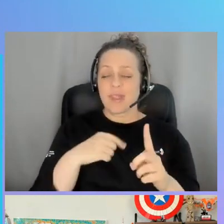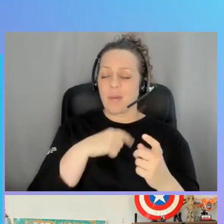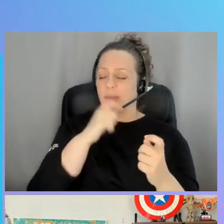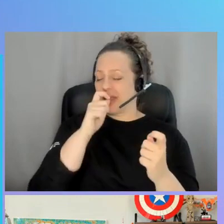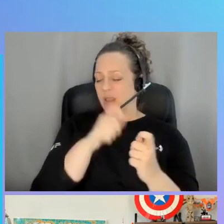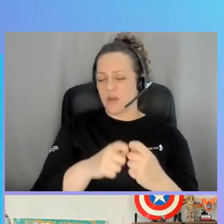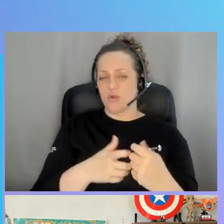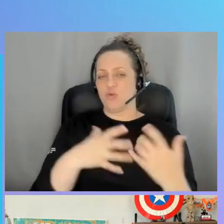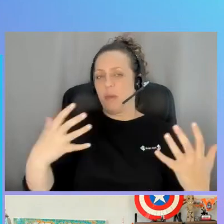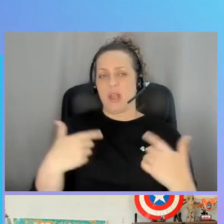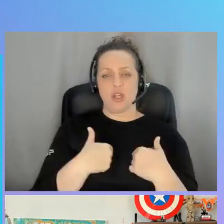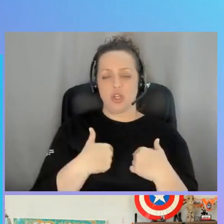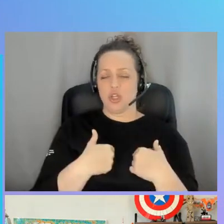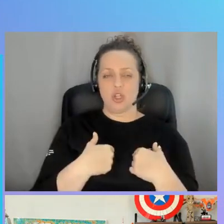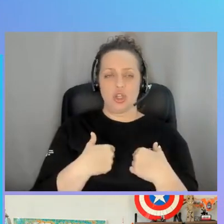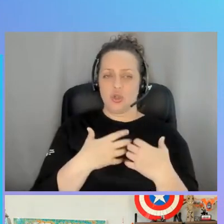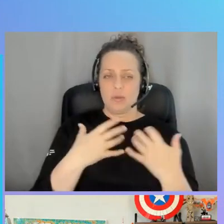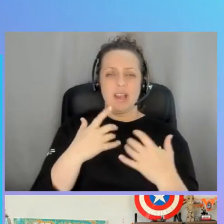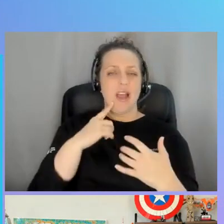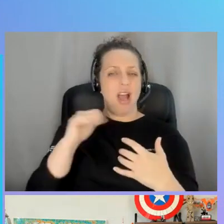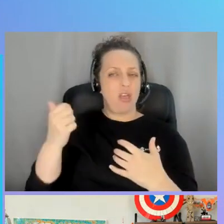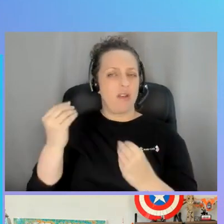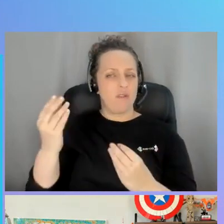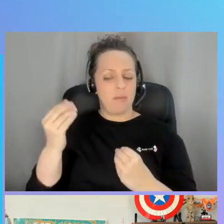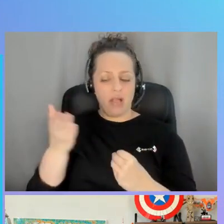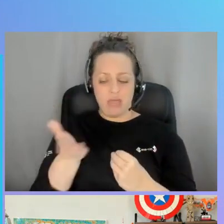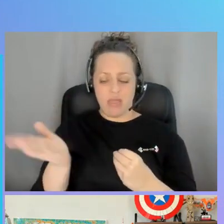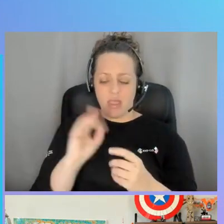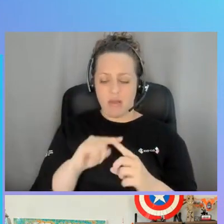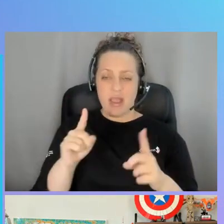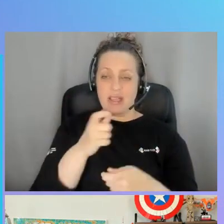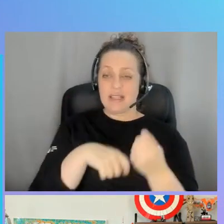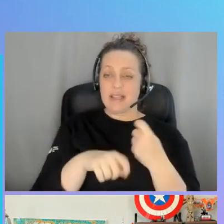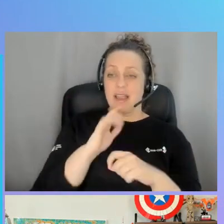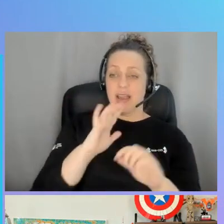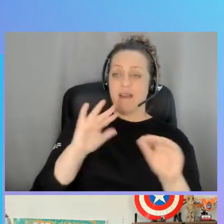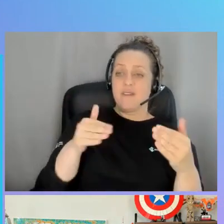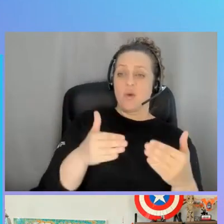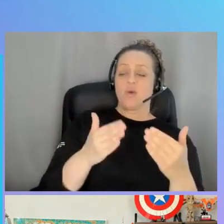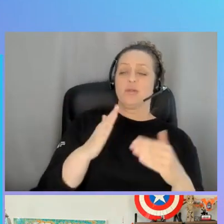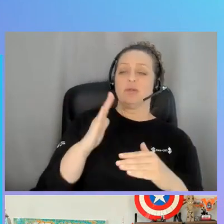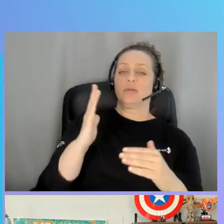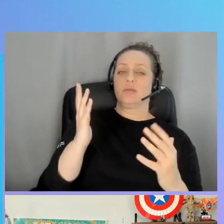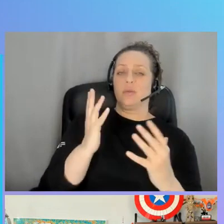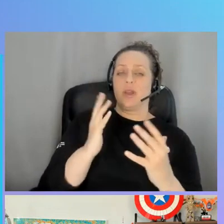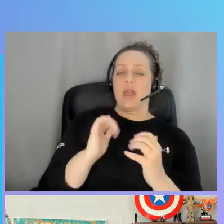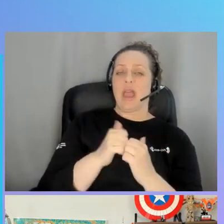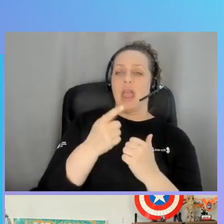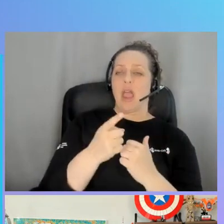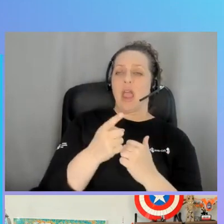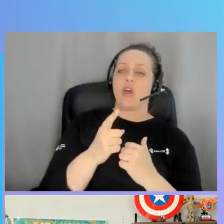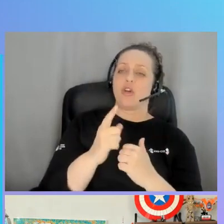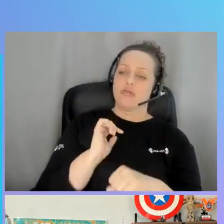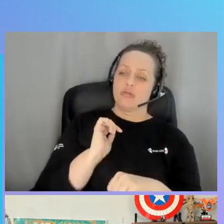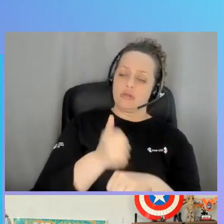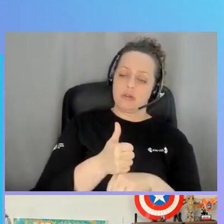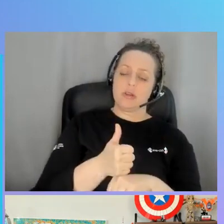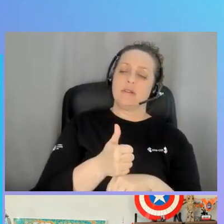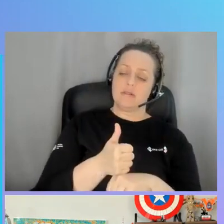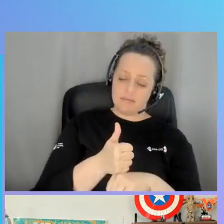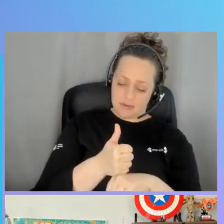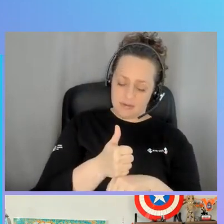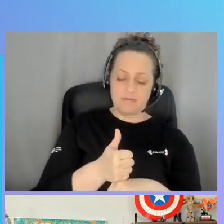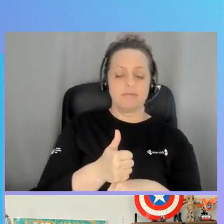on that today. I know there's other ways to get that information, but instead, let's focus on how you augment yourself or multiply